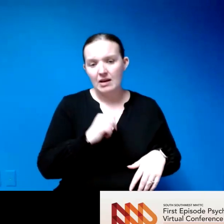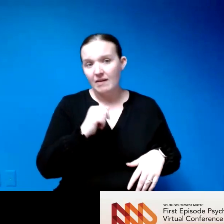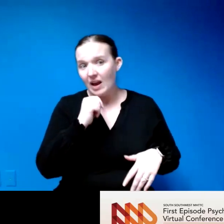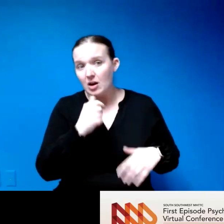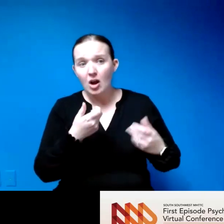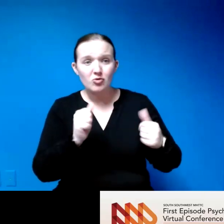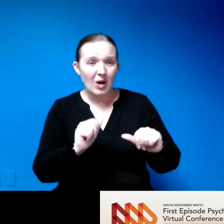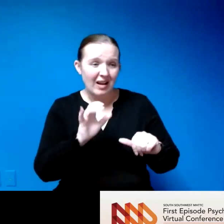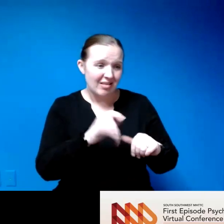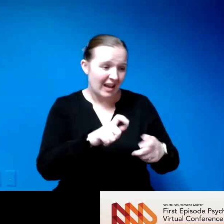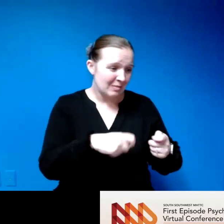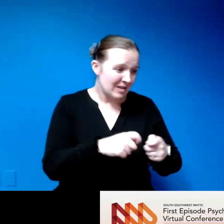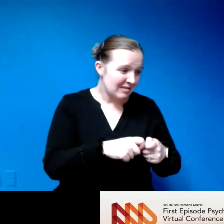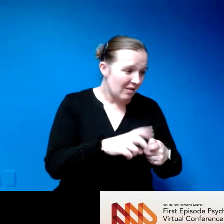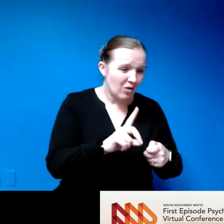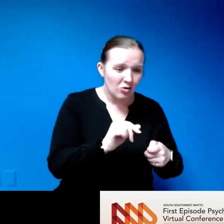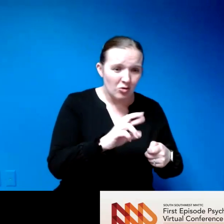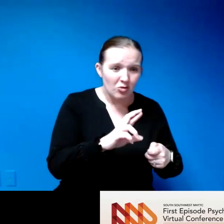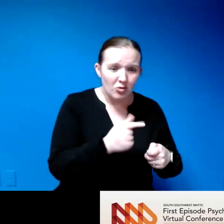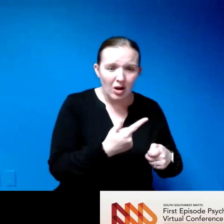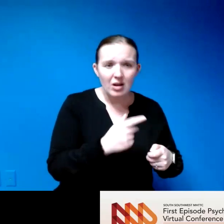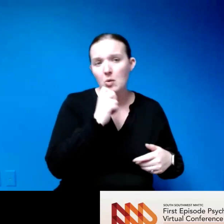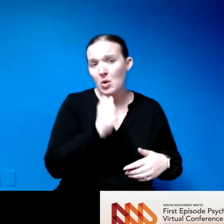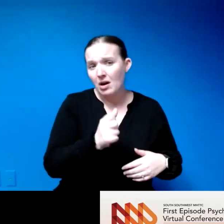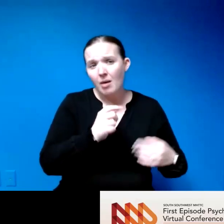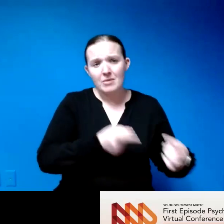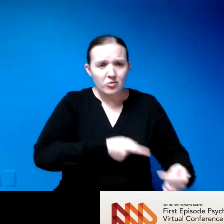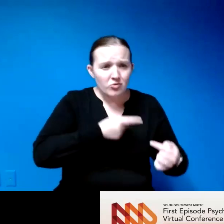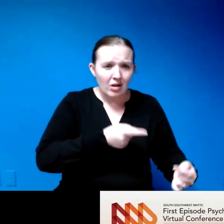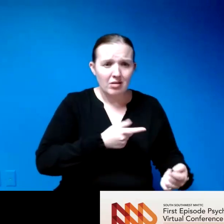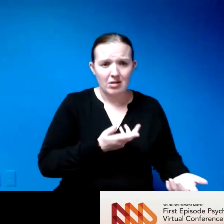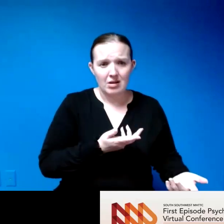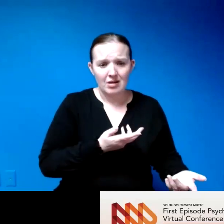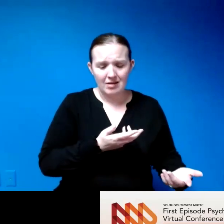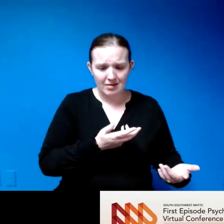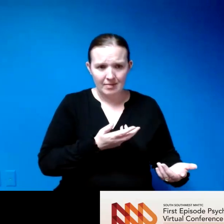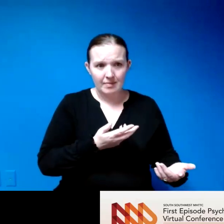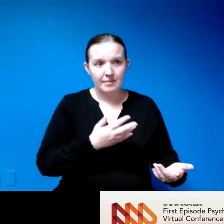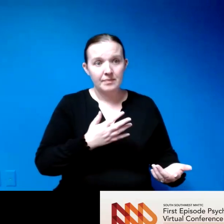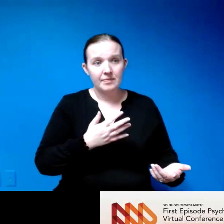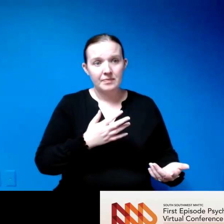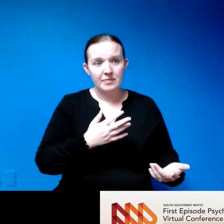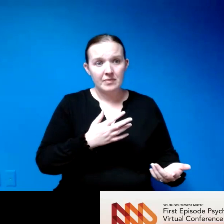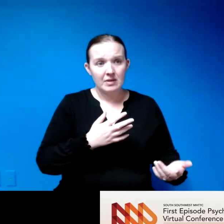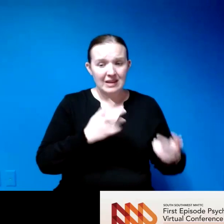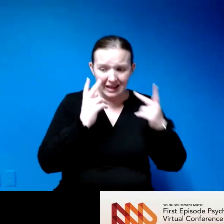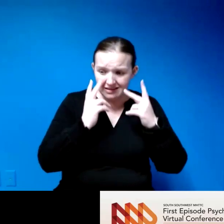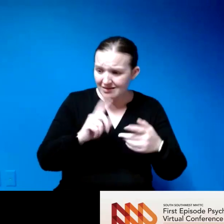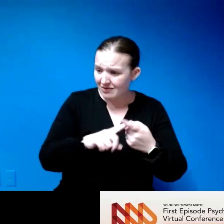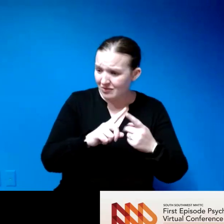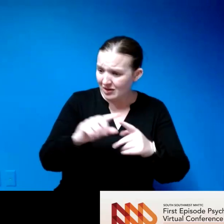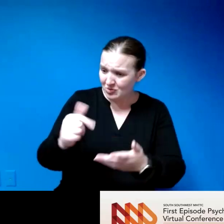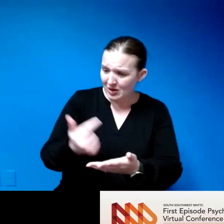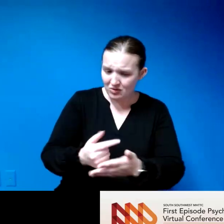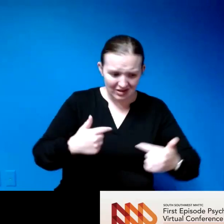substance, I will not be dealing with this a year later. And I see my friends graduating and I'm